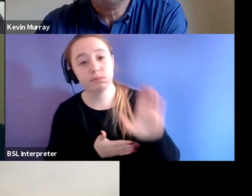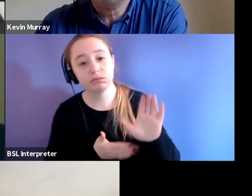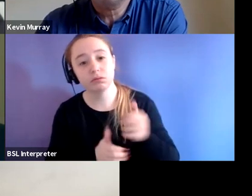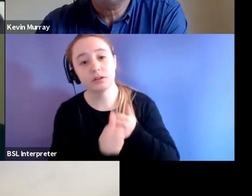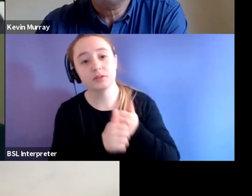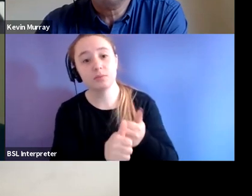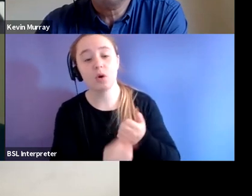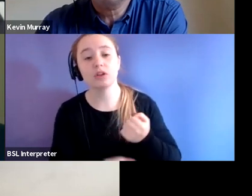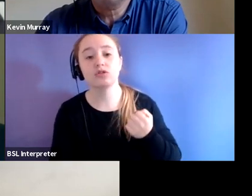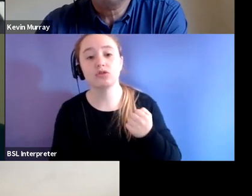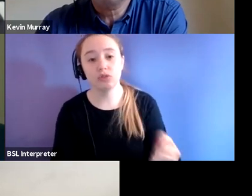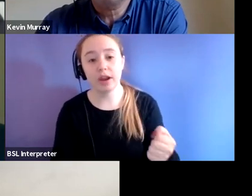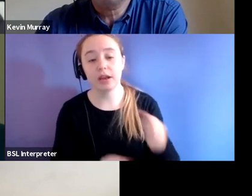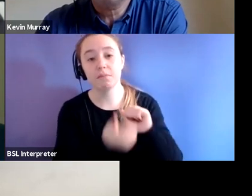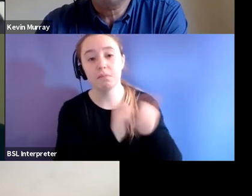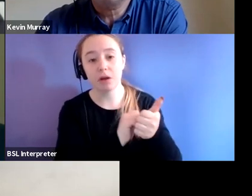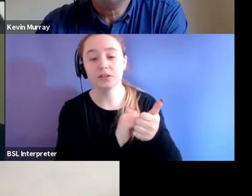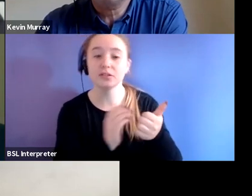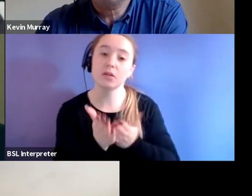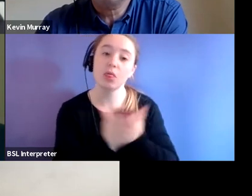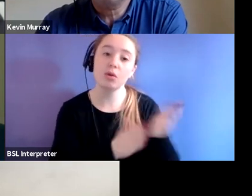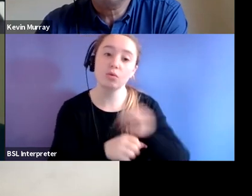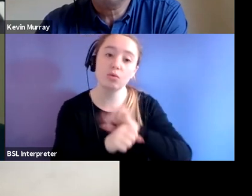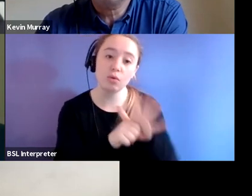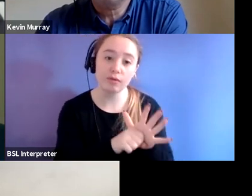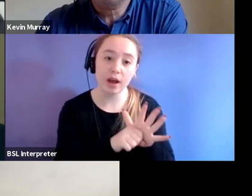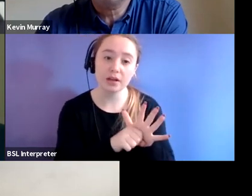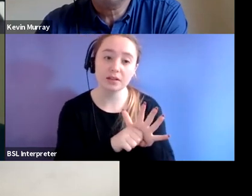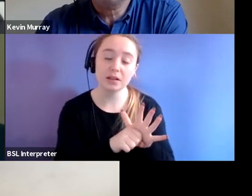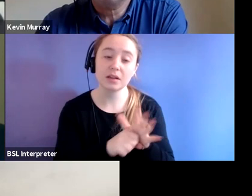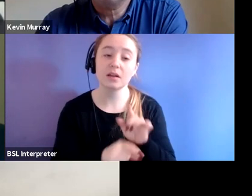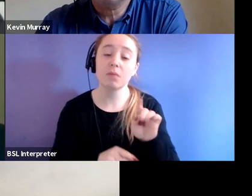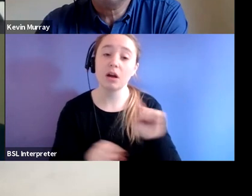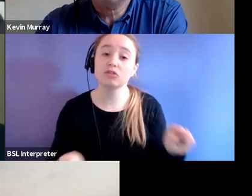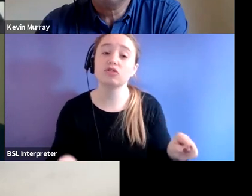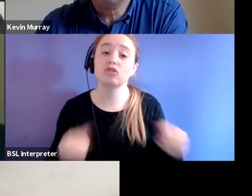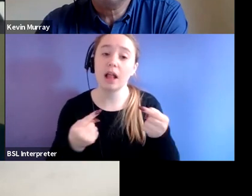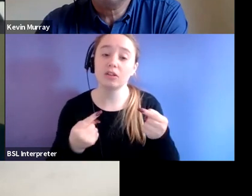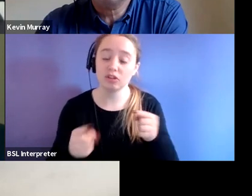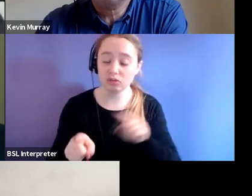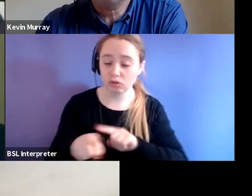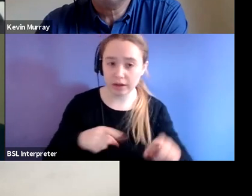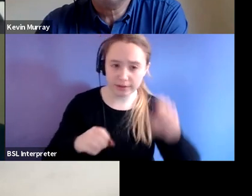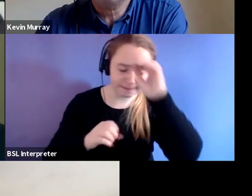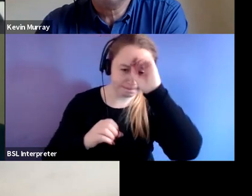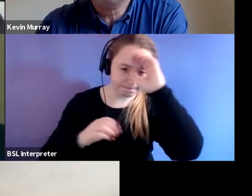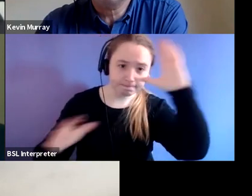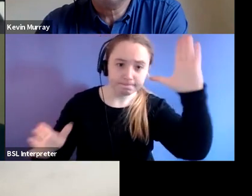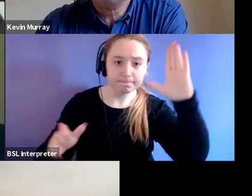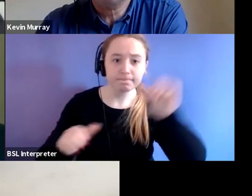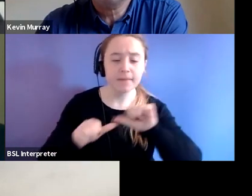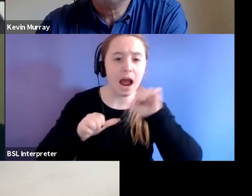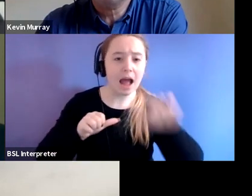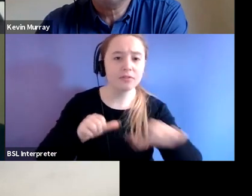services during the pandemic, and I think there's a very challenging reimagining of what public transport might